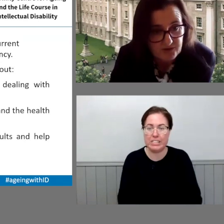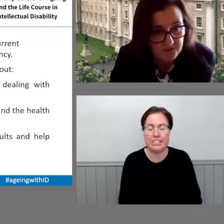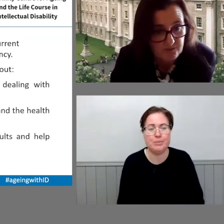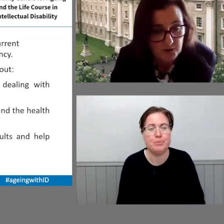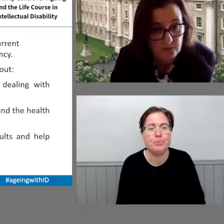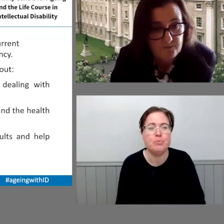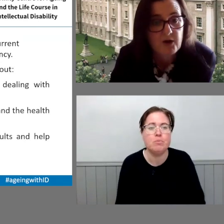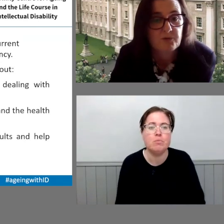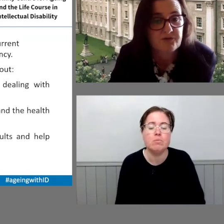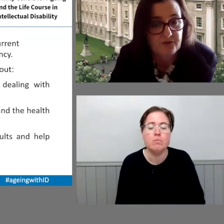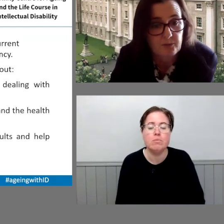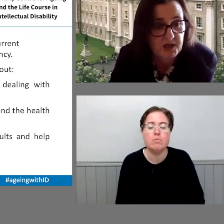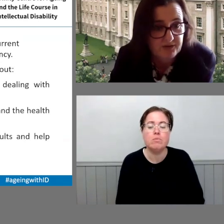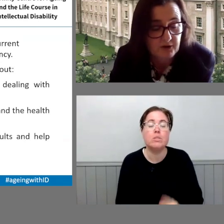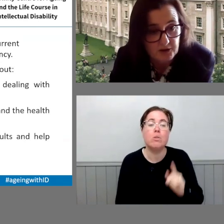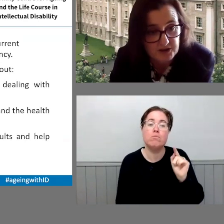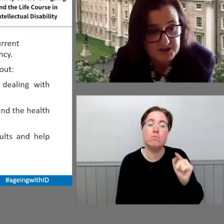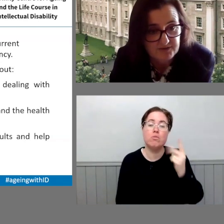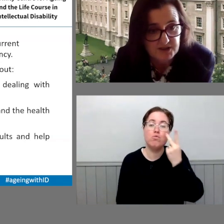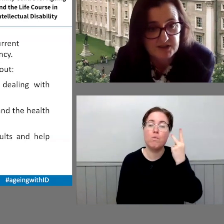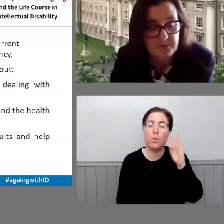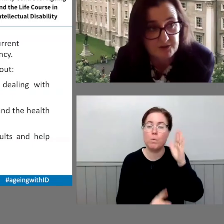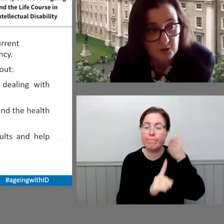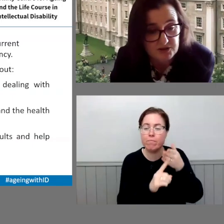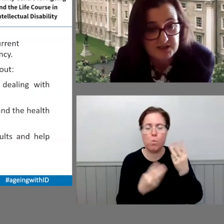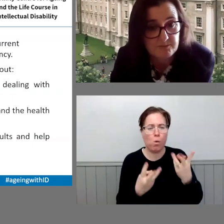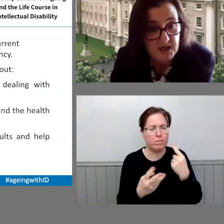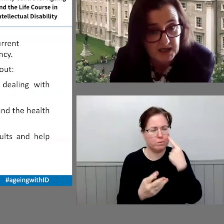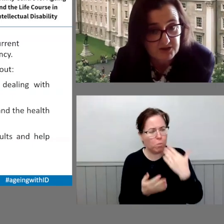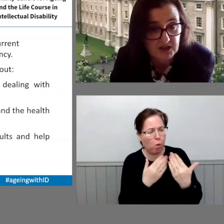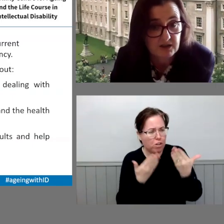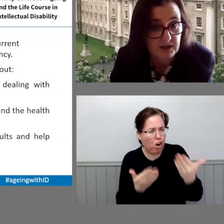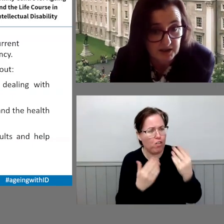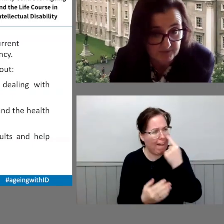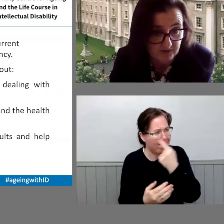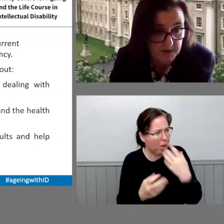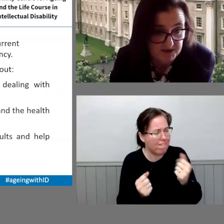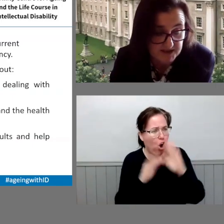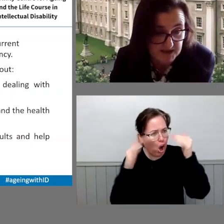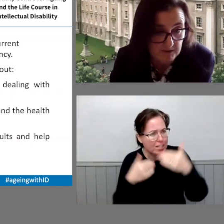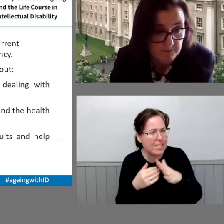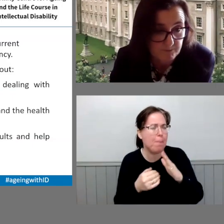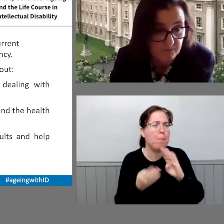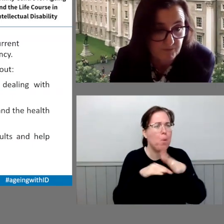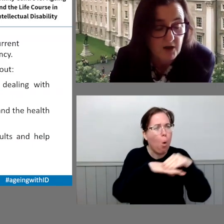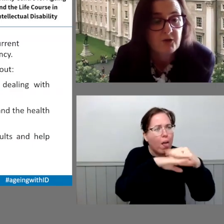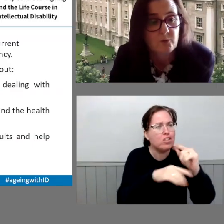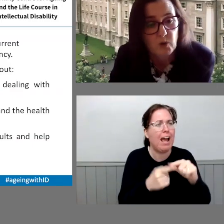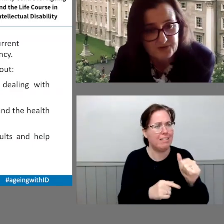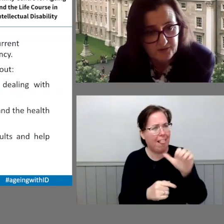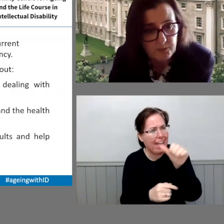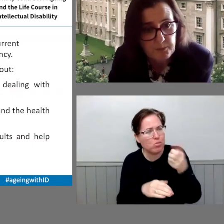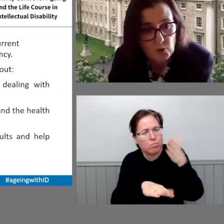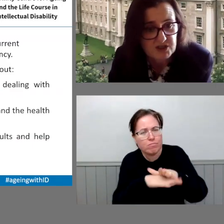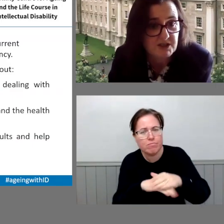The aim of this review was to summarise the current evidence about autism, ageing and life expectancy.